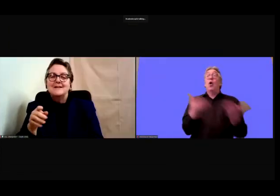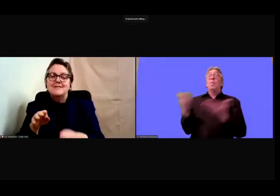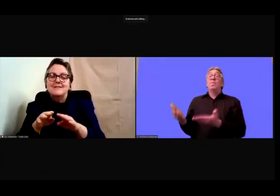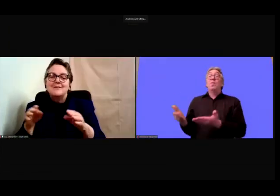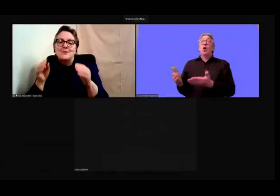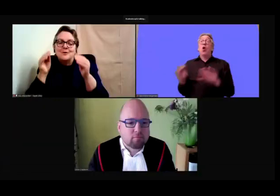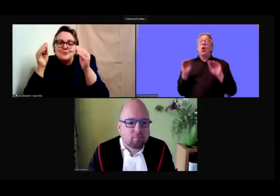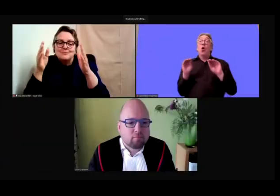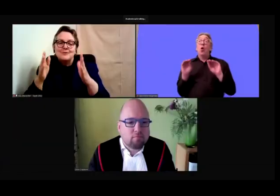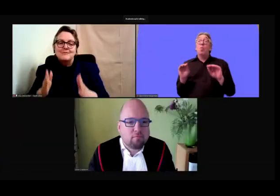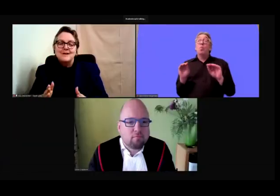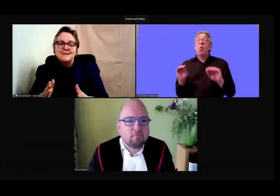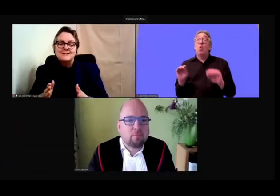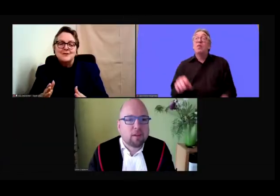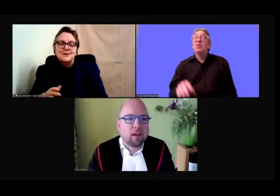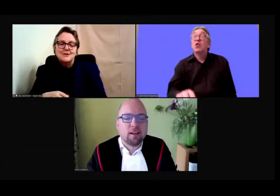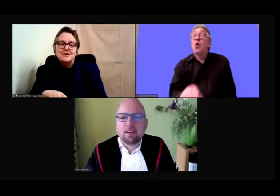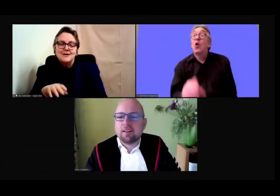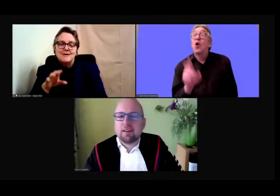Krasborn.